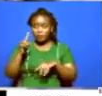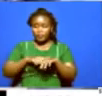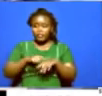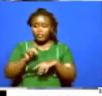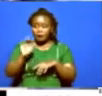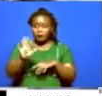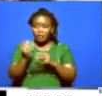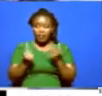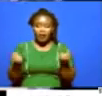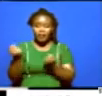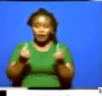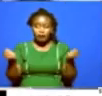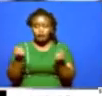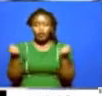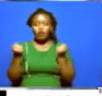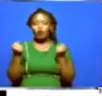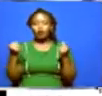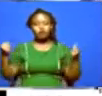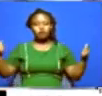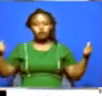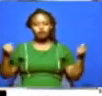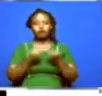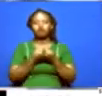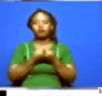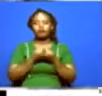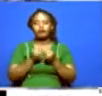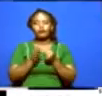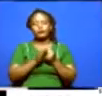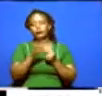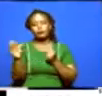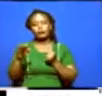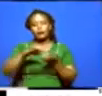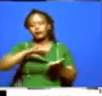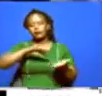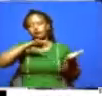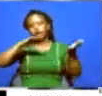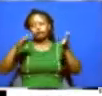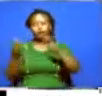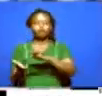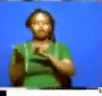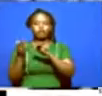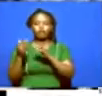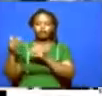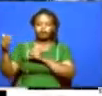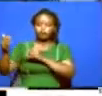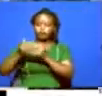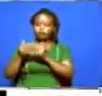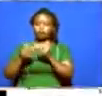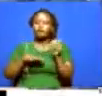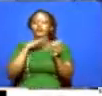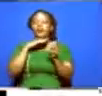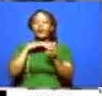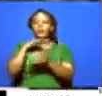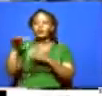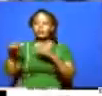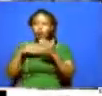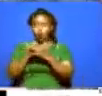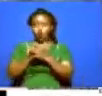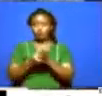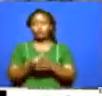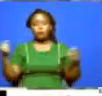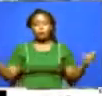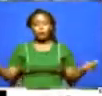when the car they were traveling in veered off the road and rammed into a fence, killing them on the spot. The accident happened